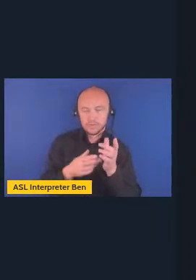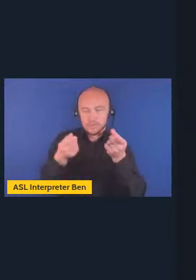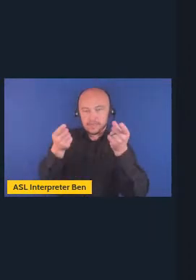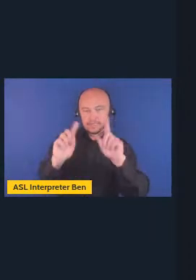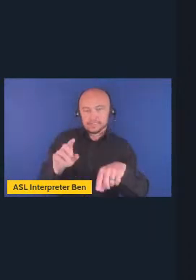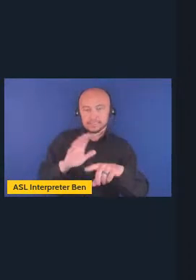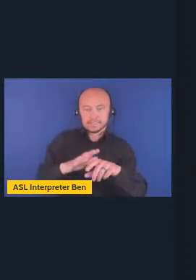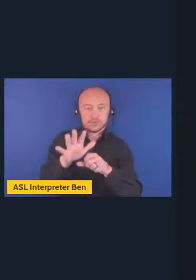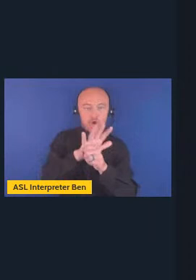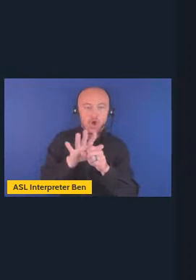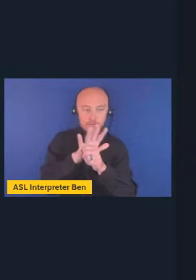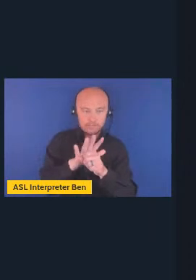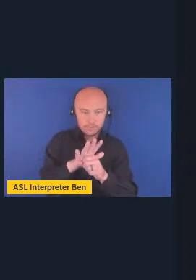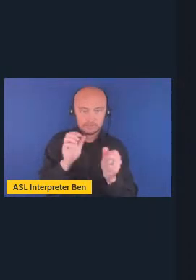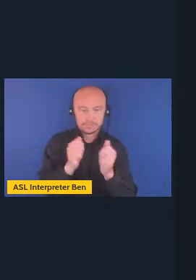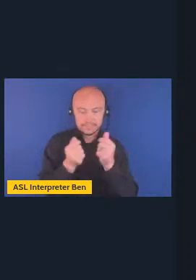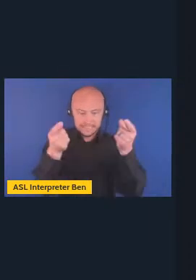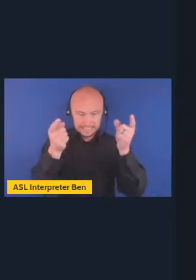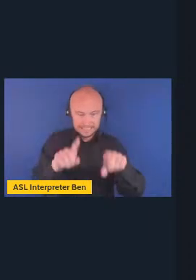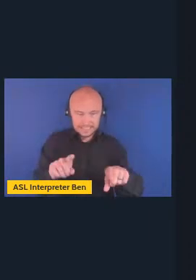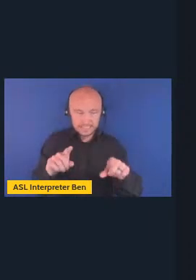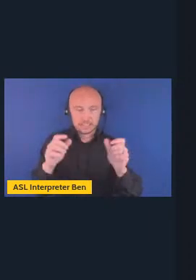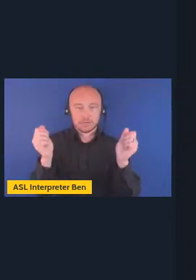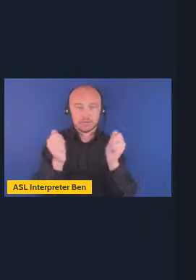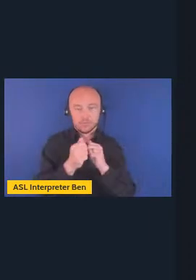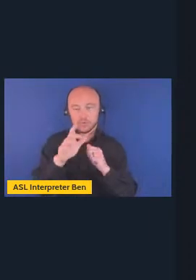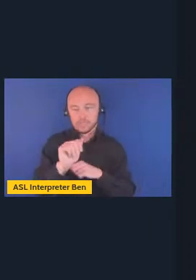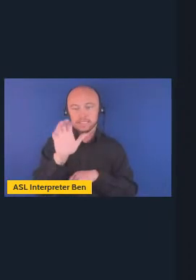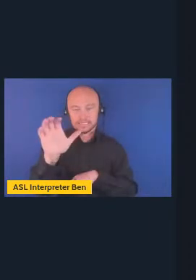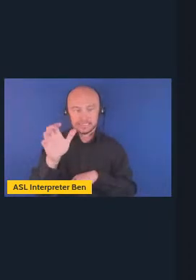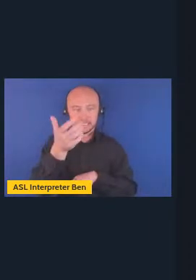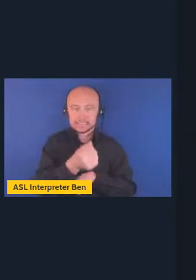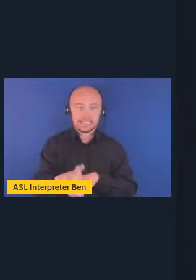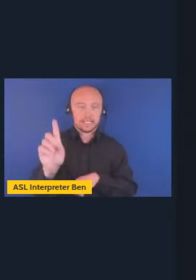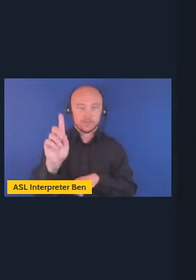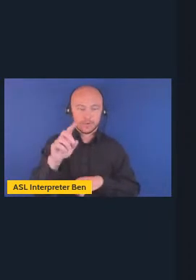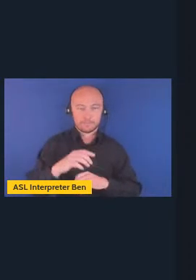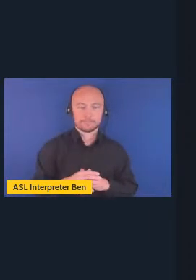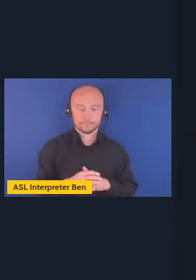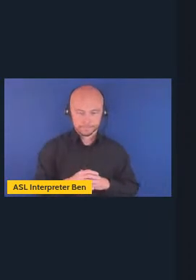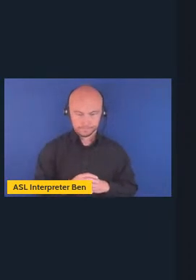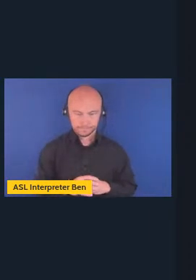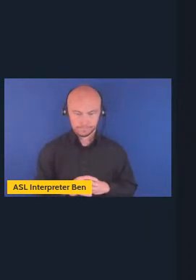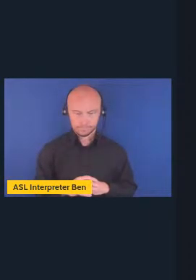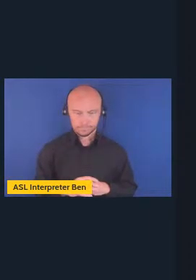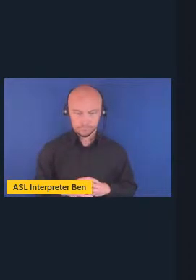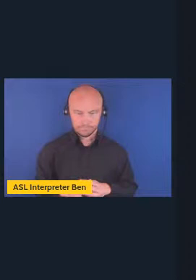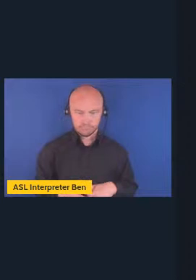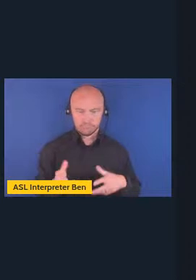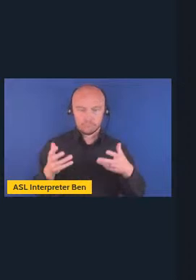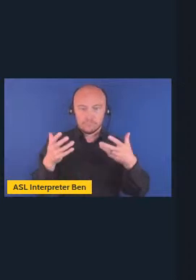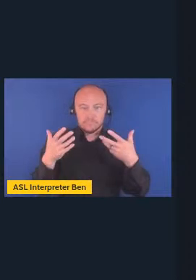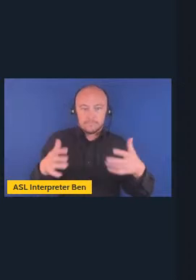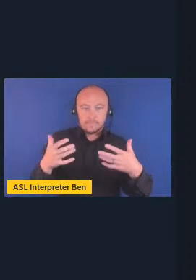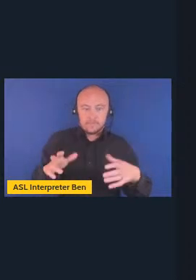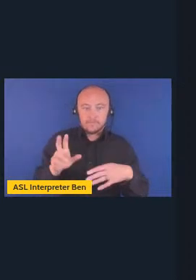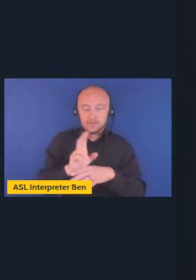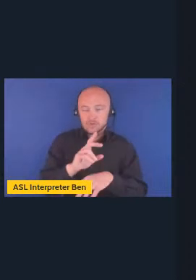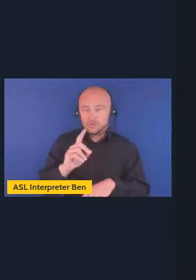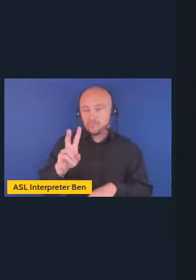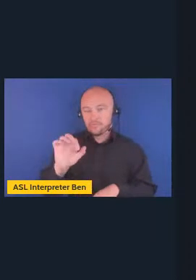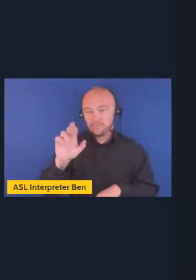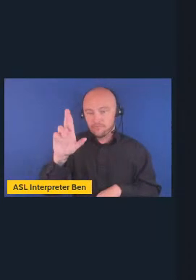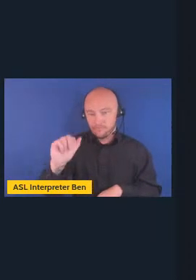an on-premises instance with ECS Anywhere cluster. I have used Vagrant and